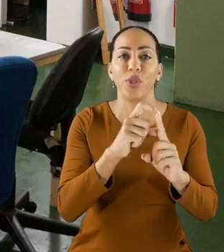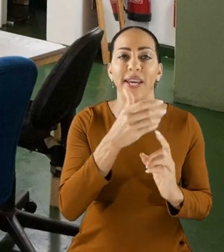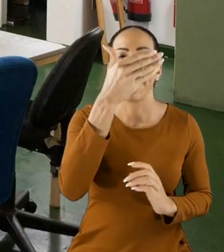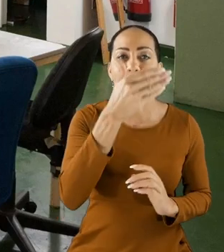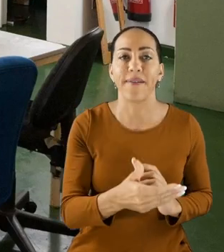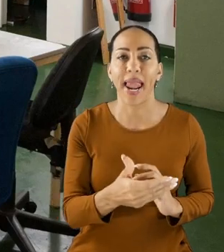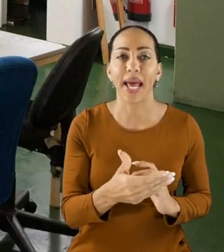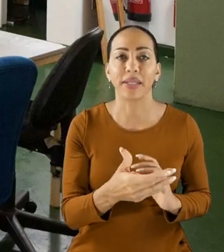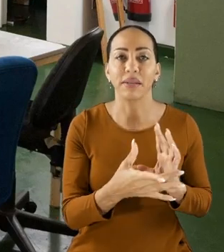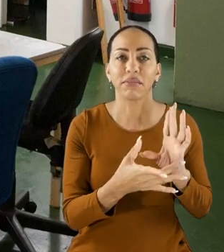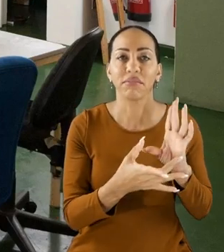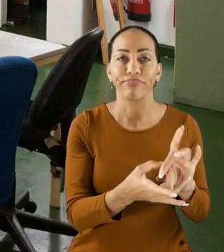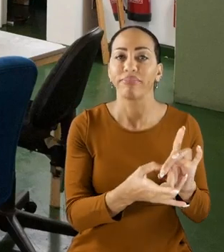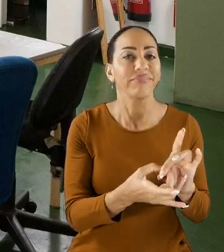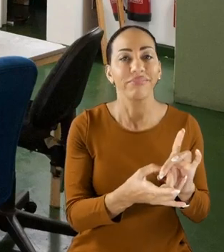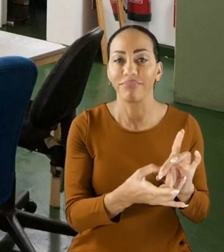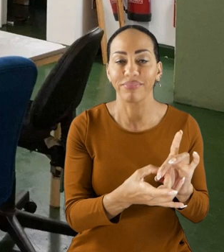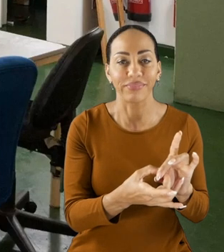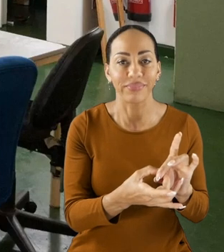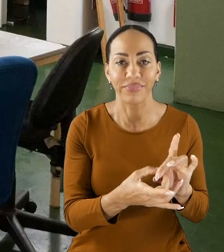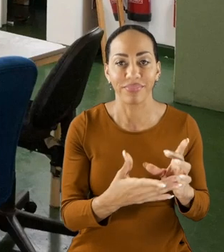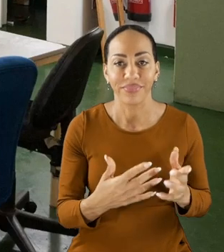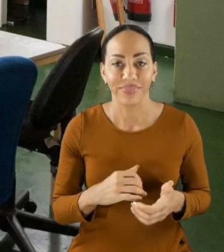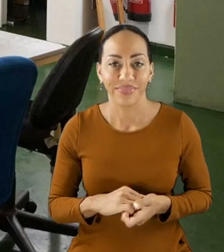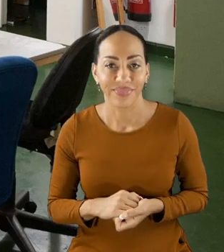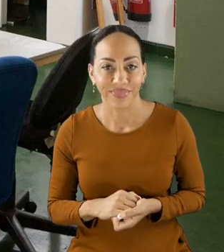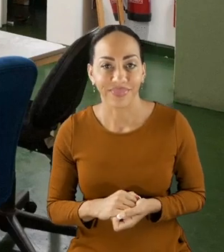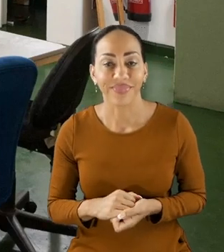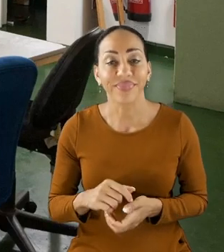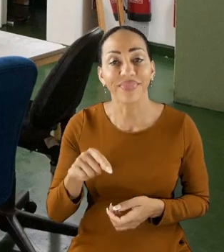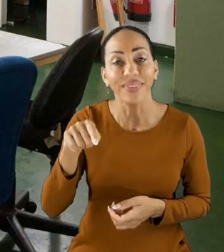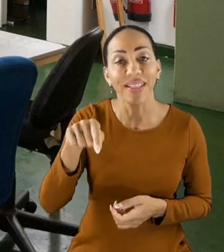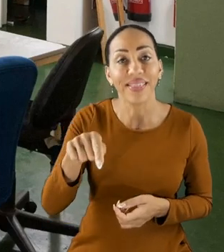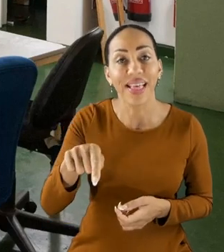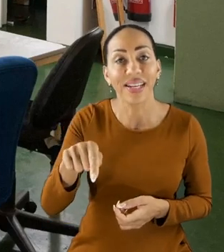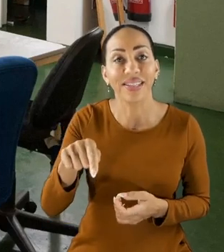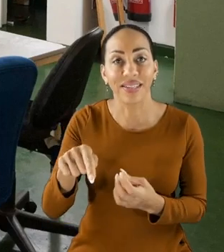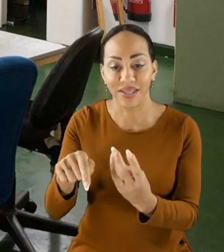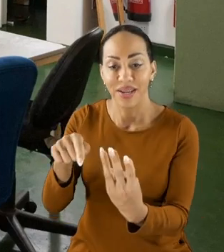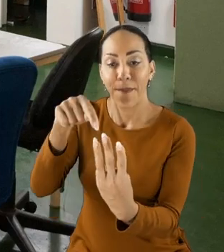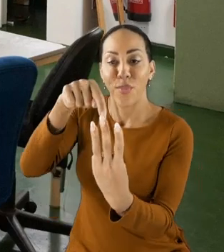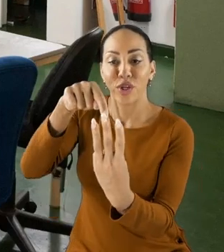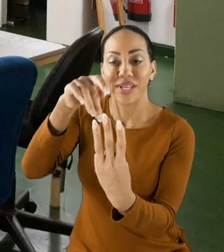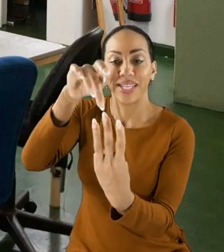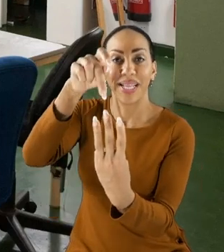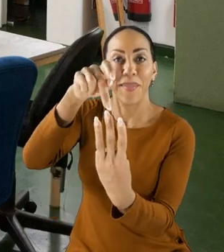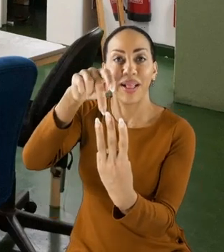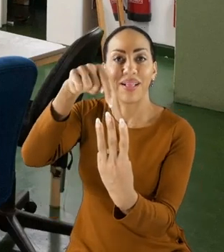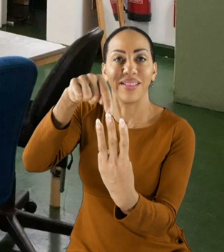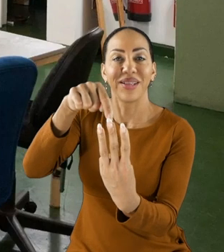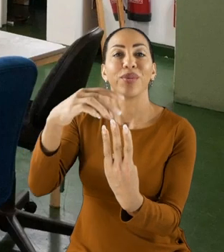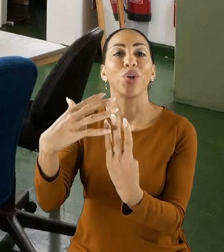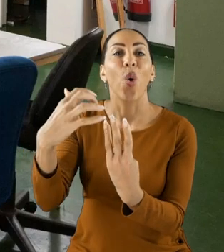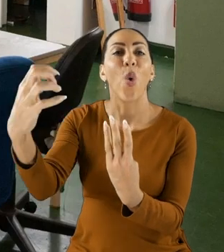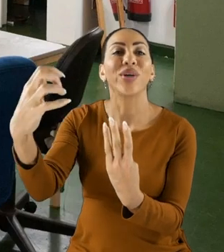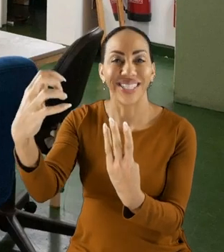flat me on a screen. It's very much about occupying the space. And that, incidentally, in the middle is an audience member who was brought